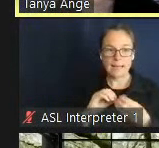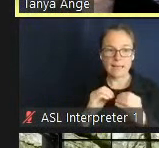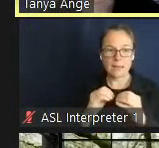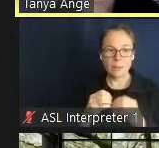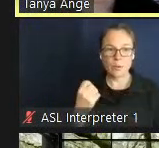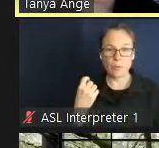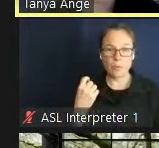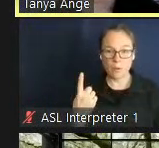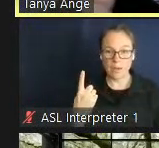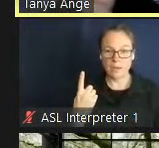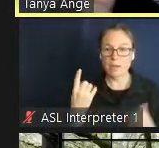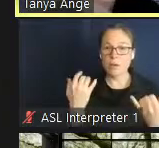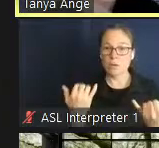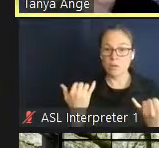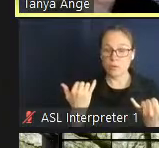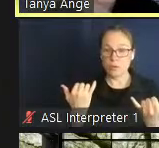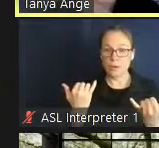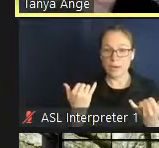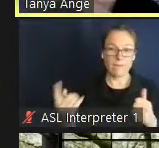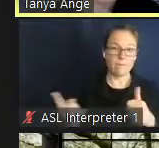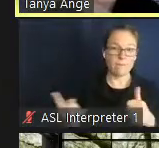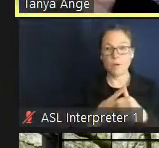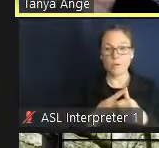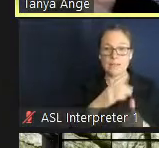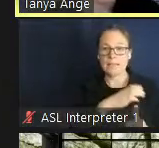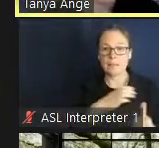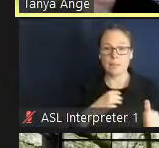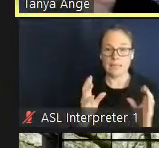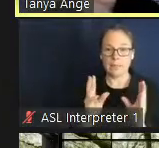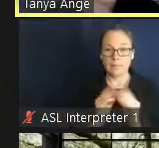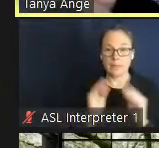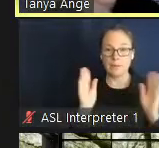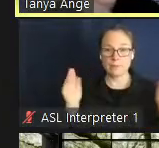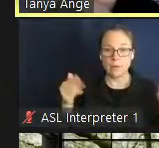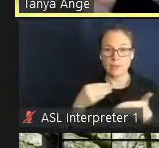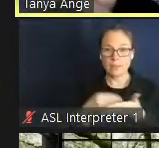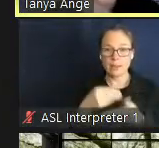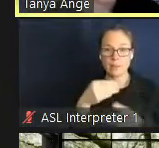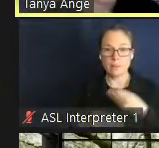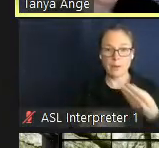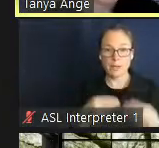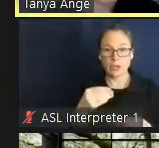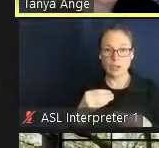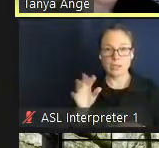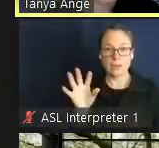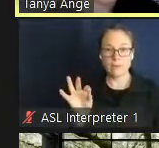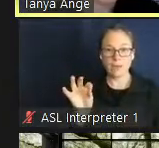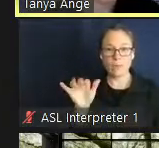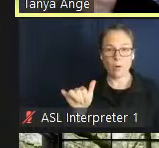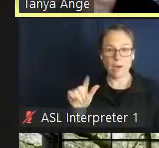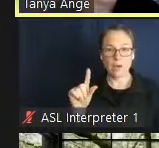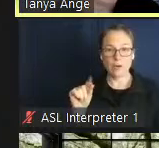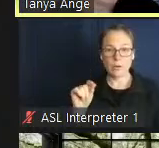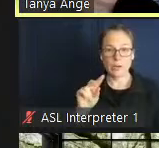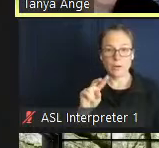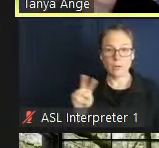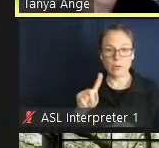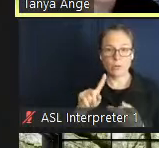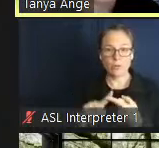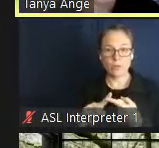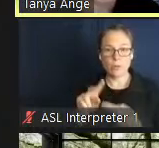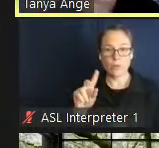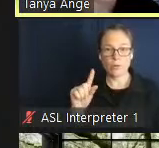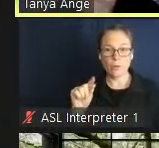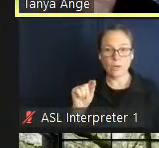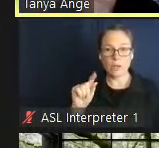have tonight's first Budget Committee meeting for fiscal year 2022 to 2023. Next